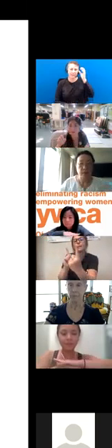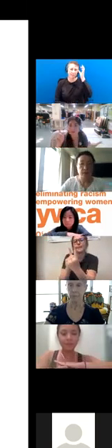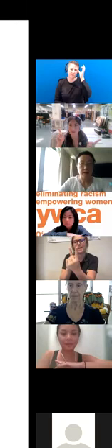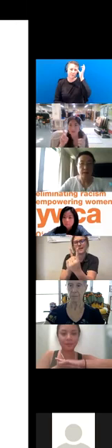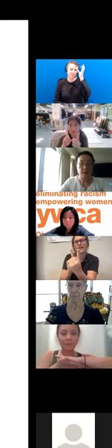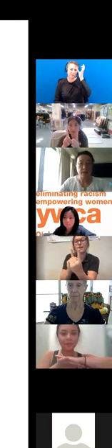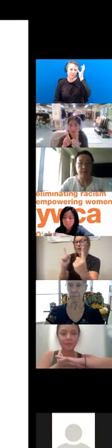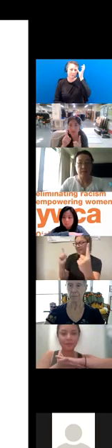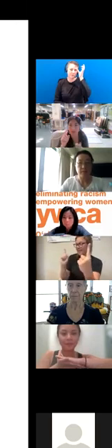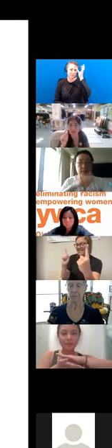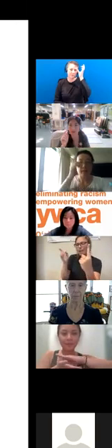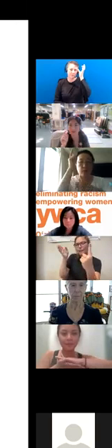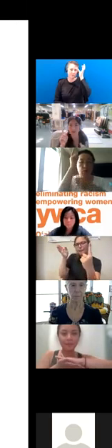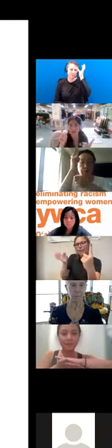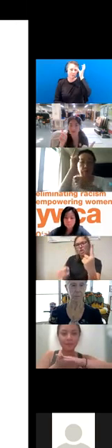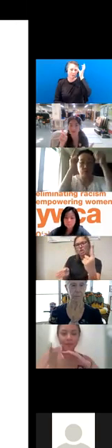Nice to meet.